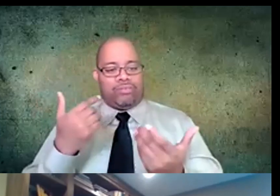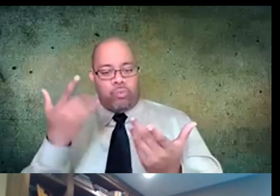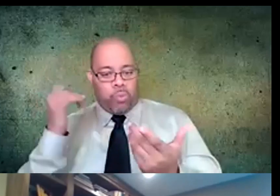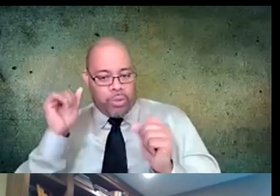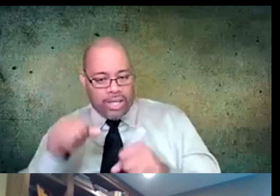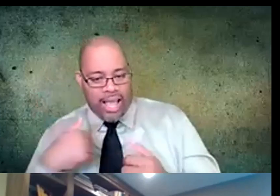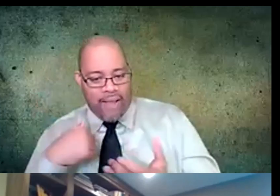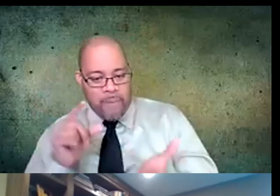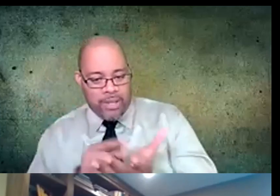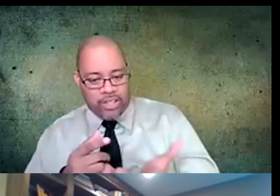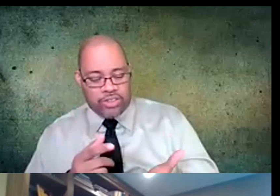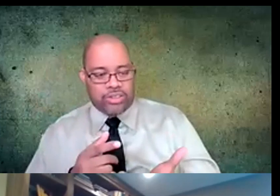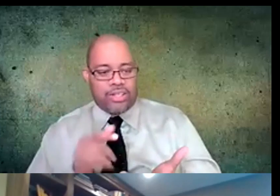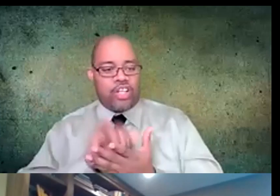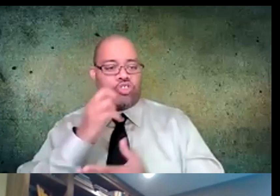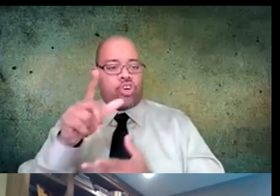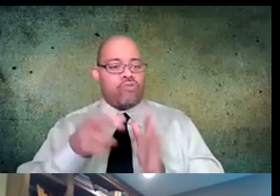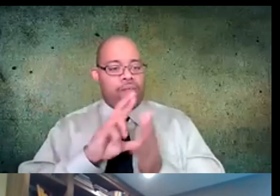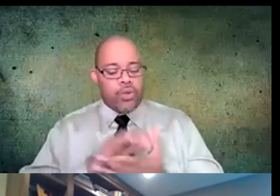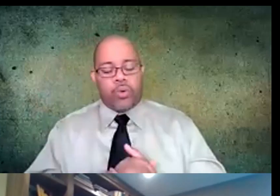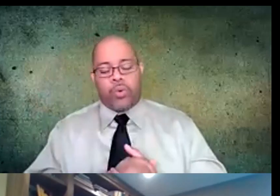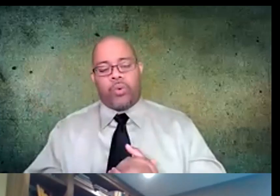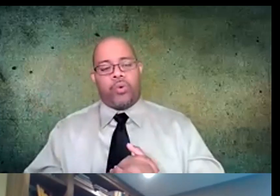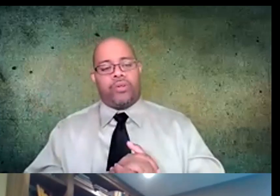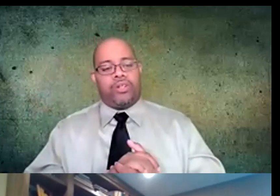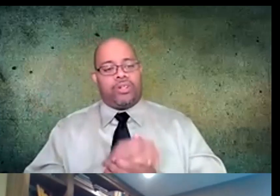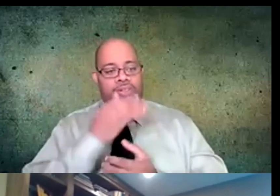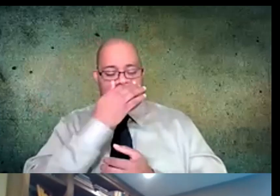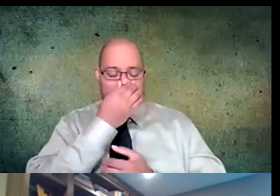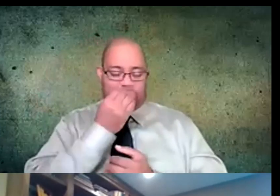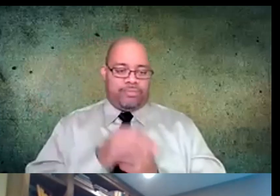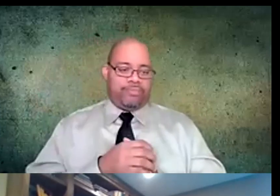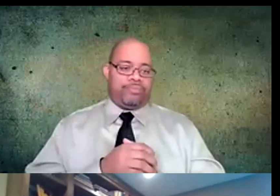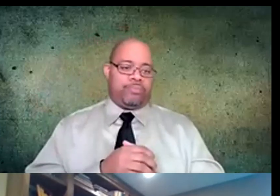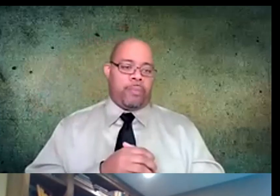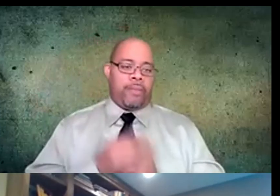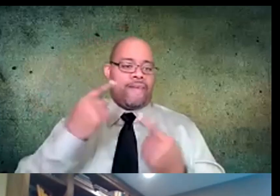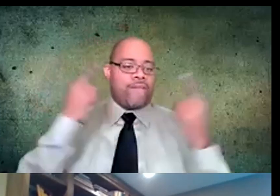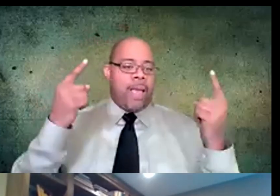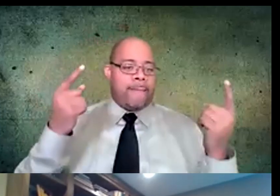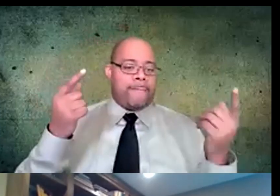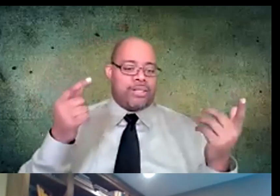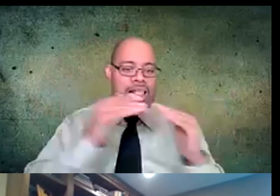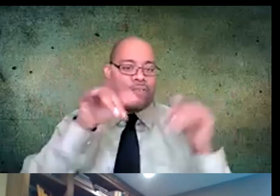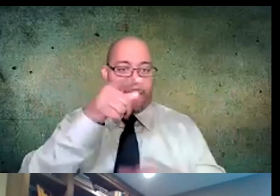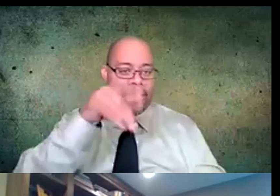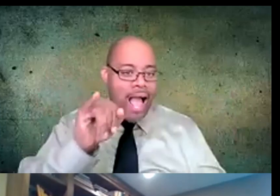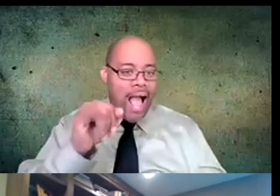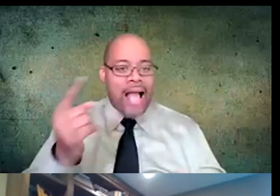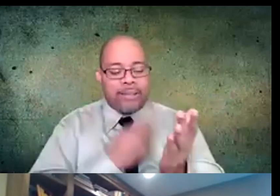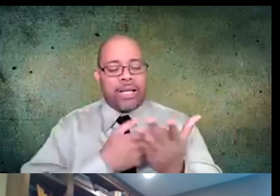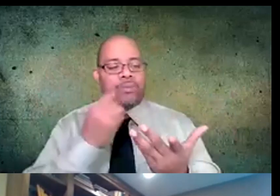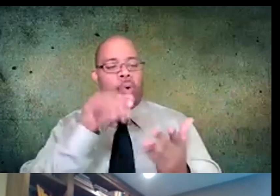And, you know, the journal review and the famous level of your PI sometimes, right? So